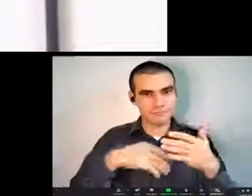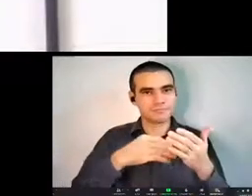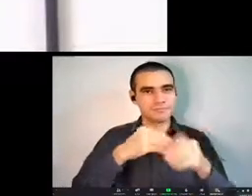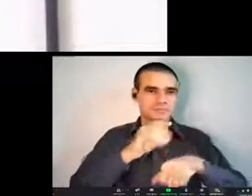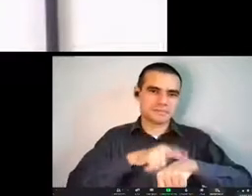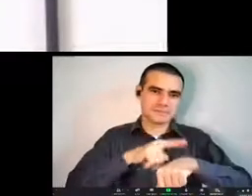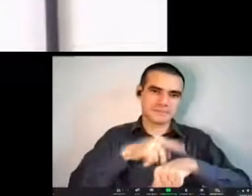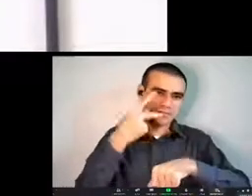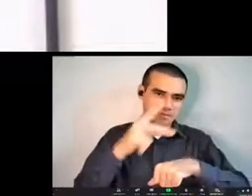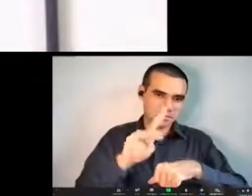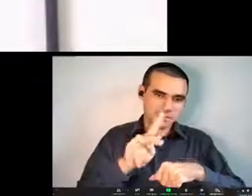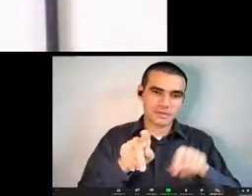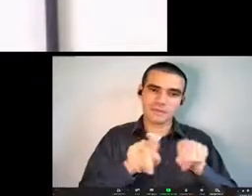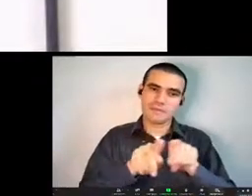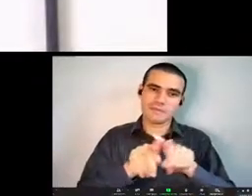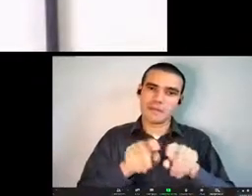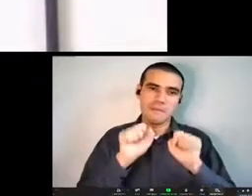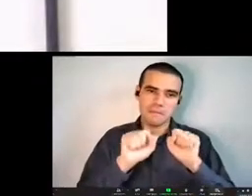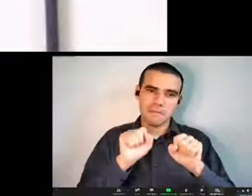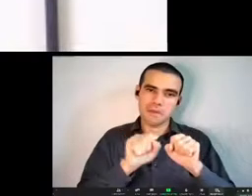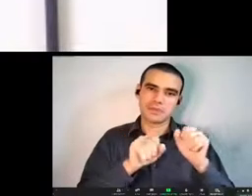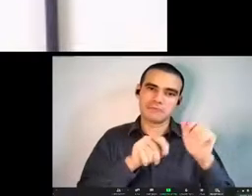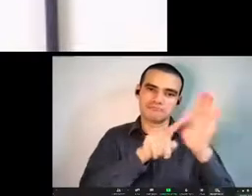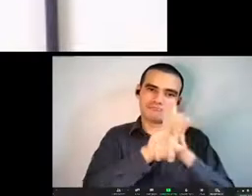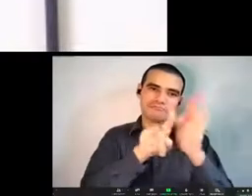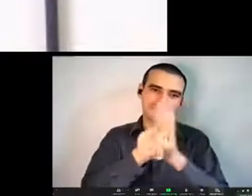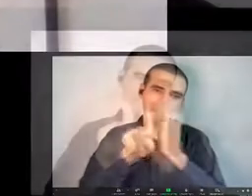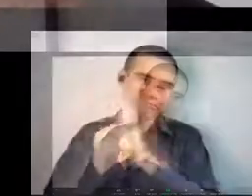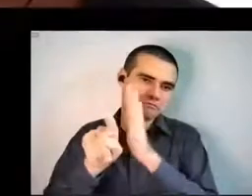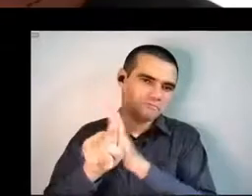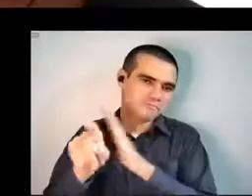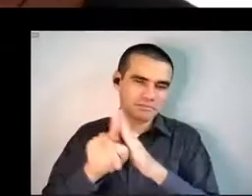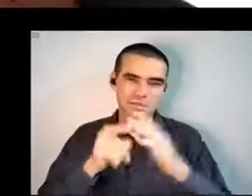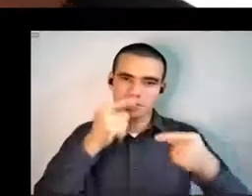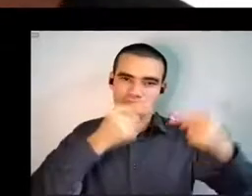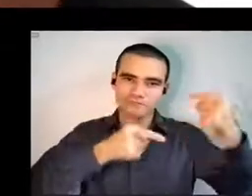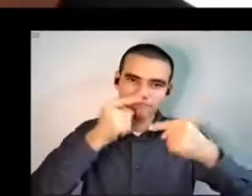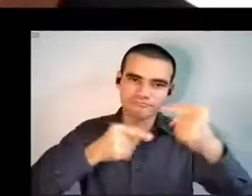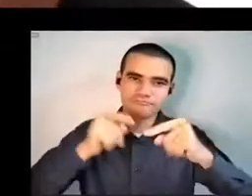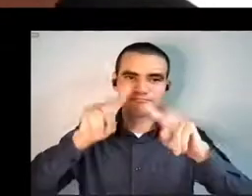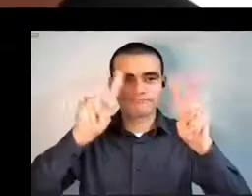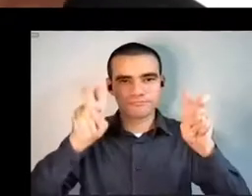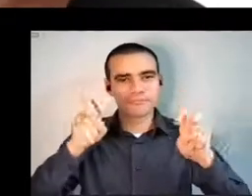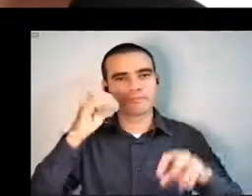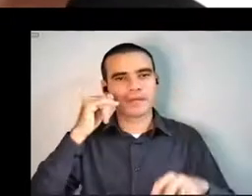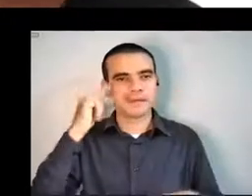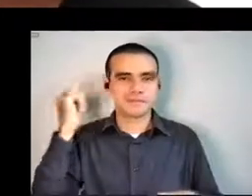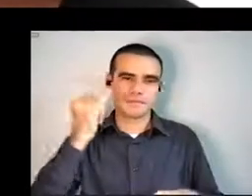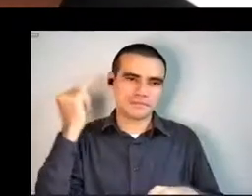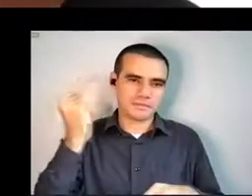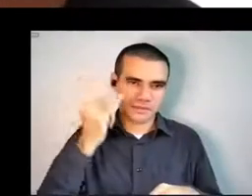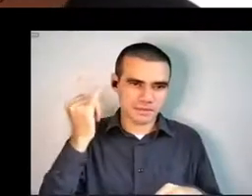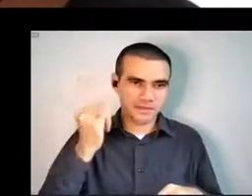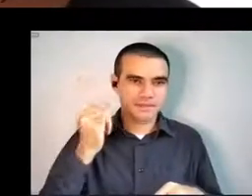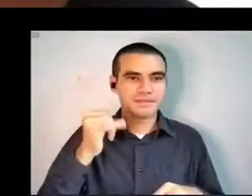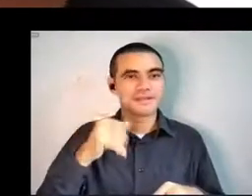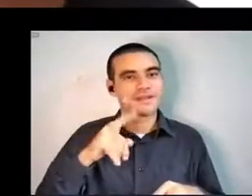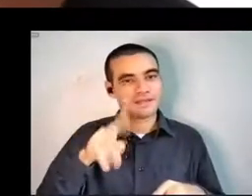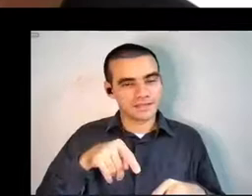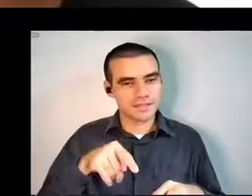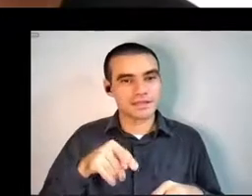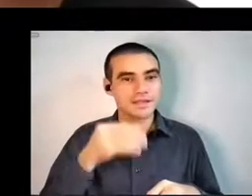to make her comments. And also, if you want to provoke our panelists to discuss these